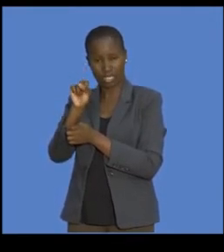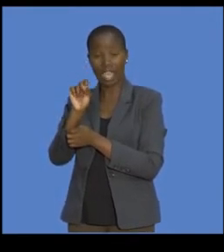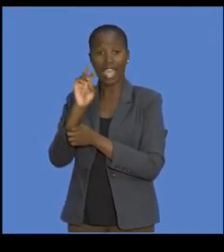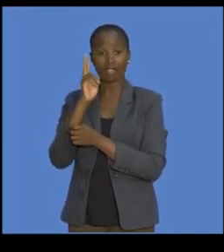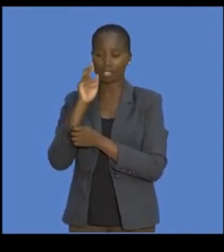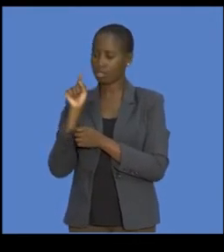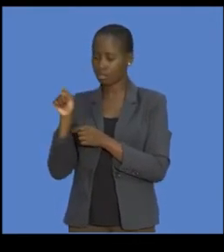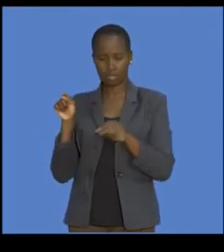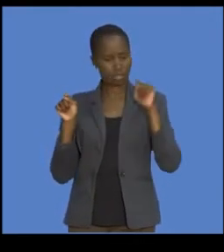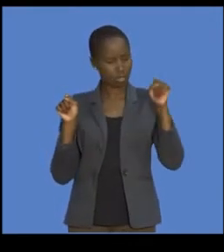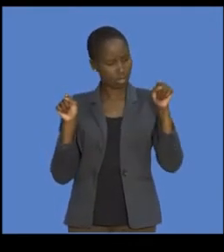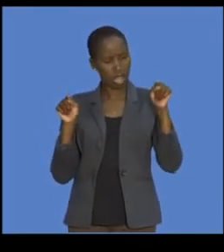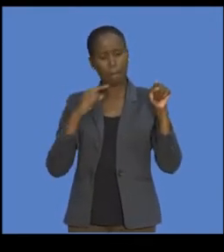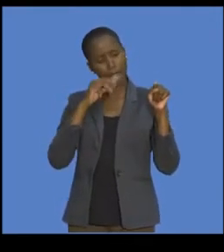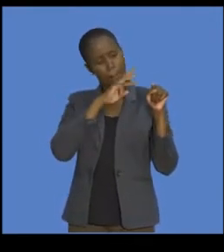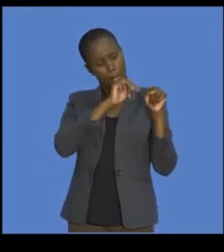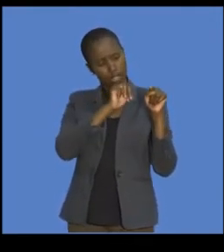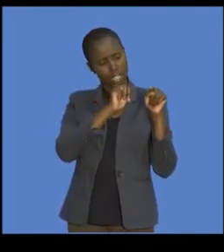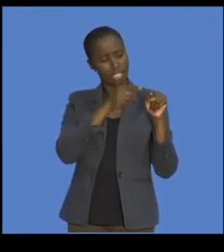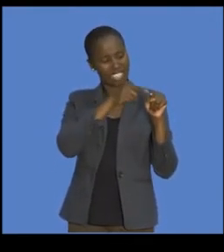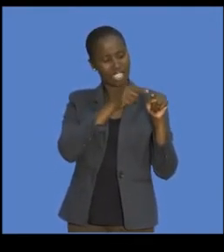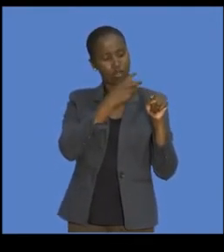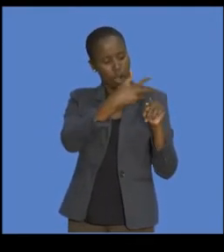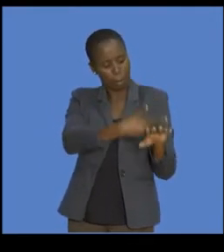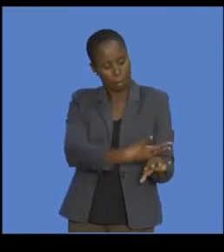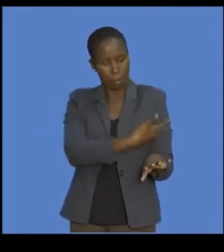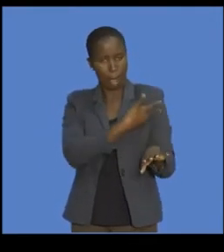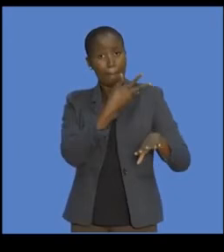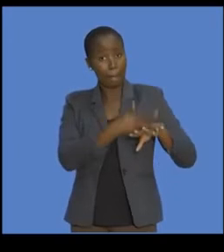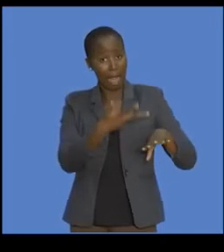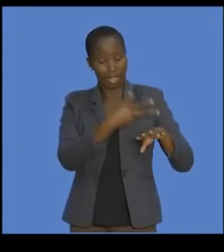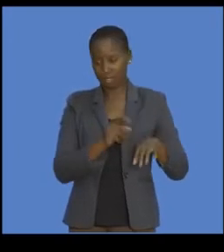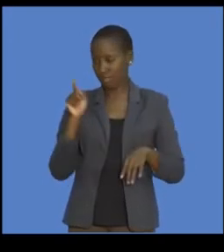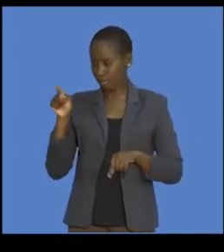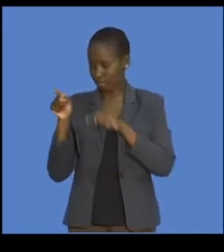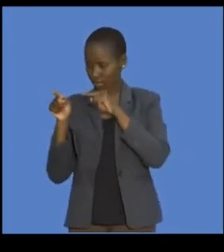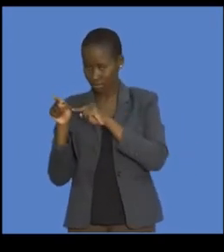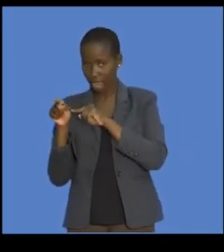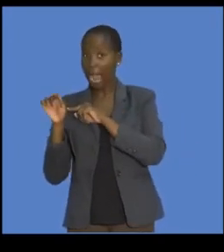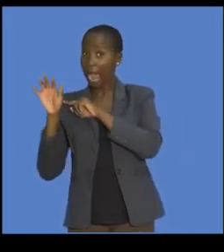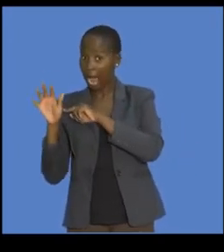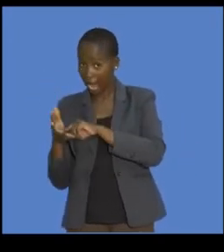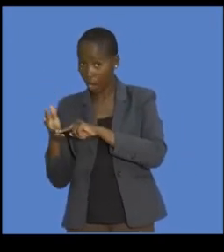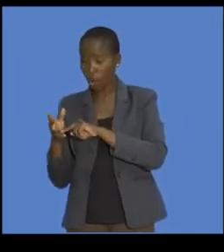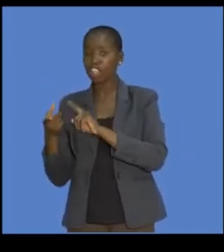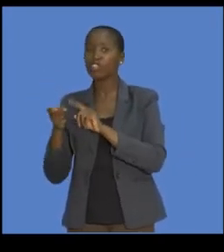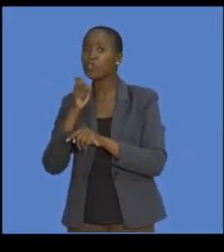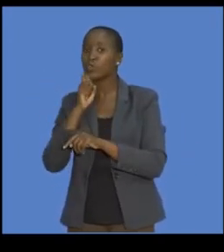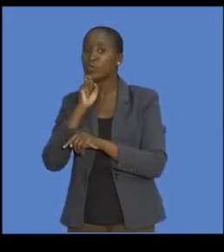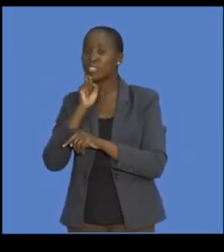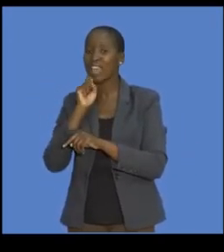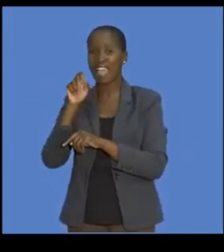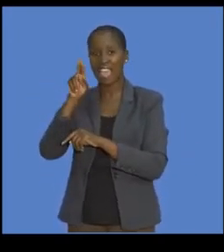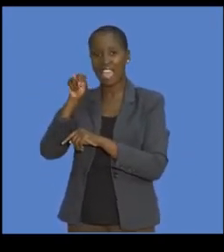messages travel in the bloodstream. Here you've got nerve impulses traveling through nerves. The